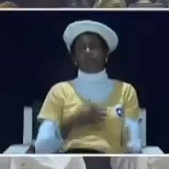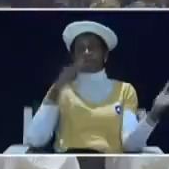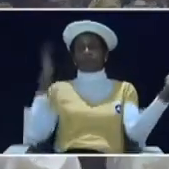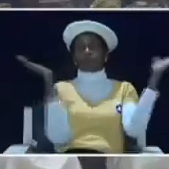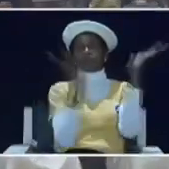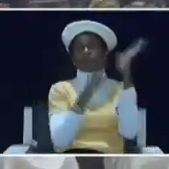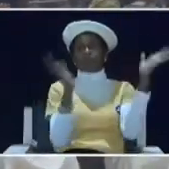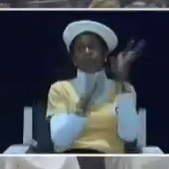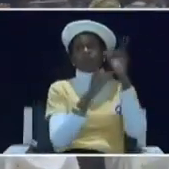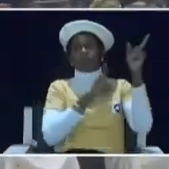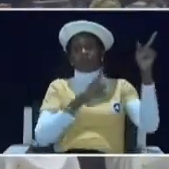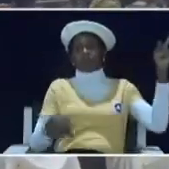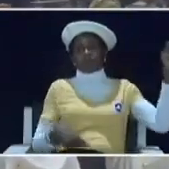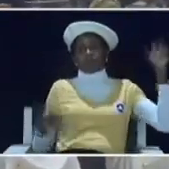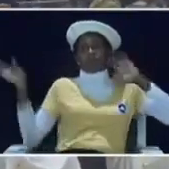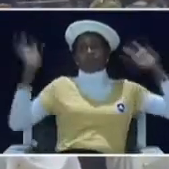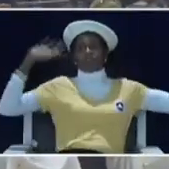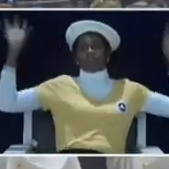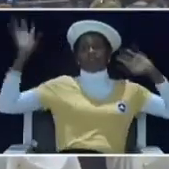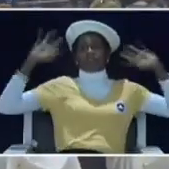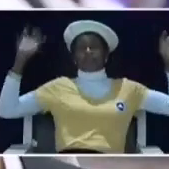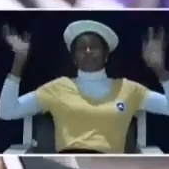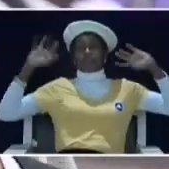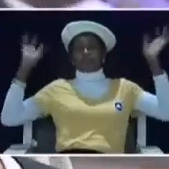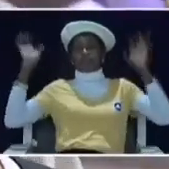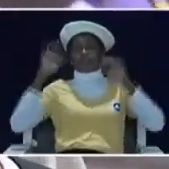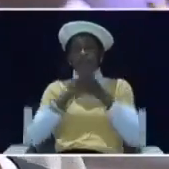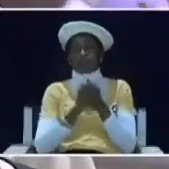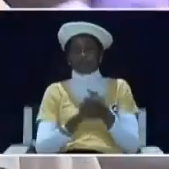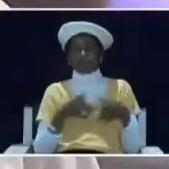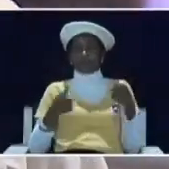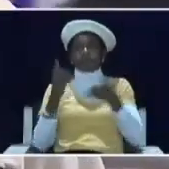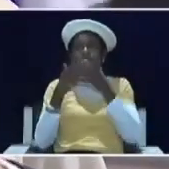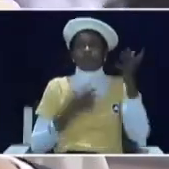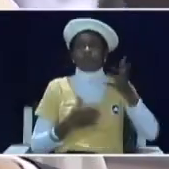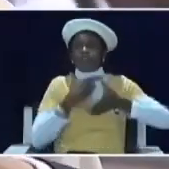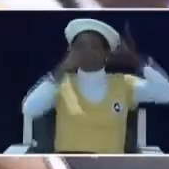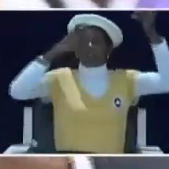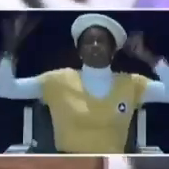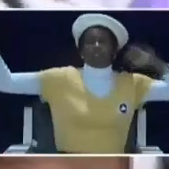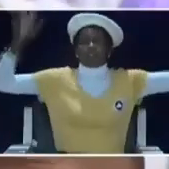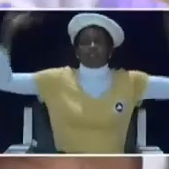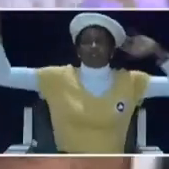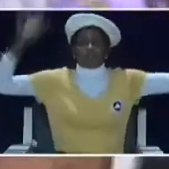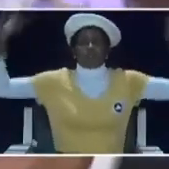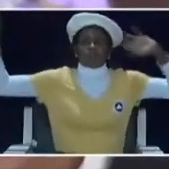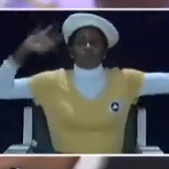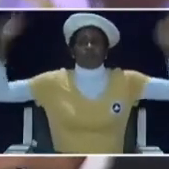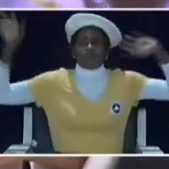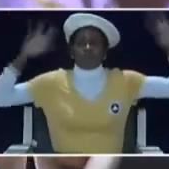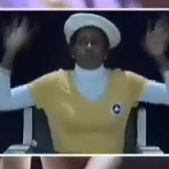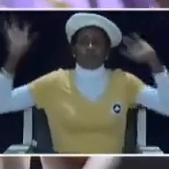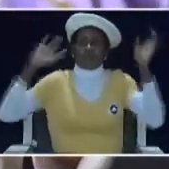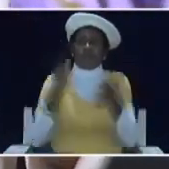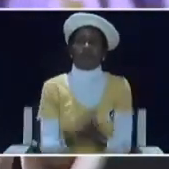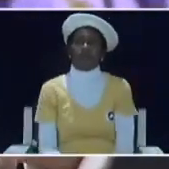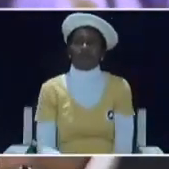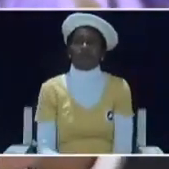Praise the Lord. Let somebody shout hallelujah.